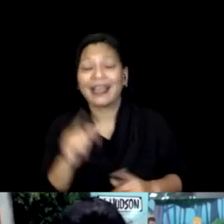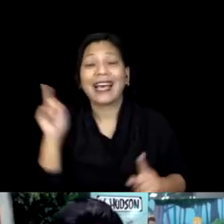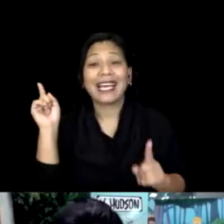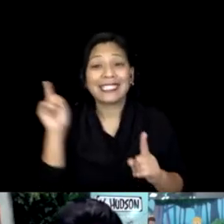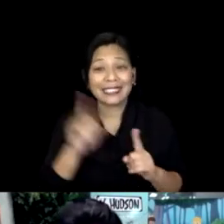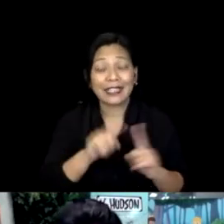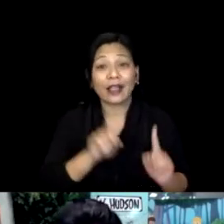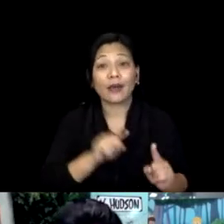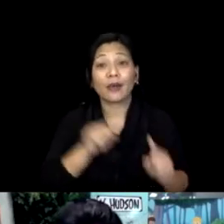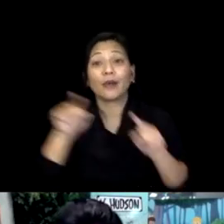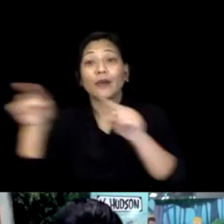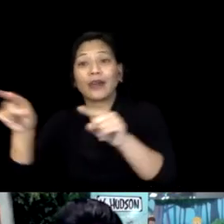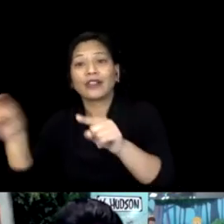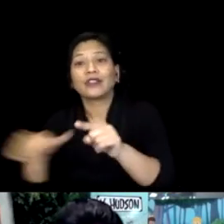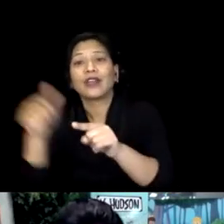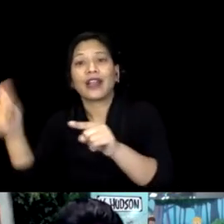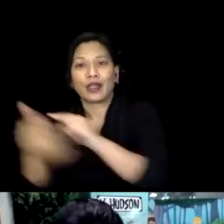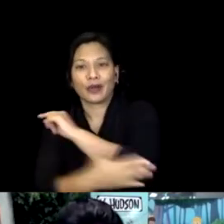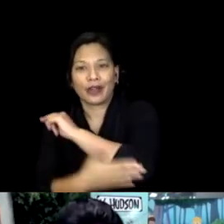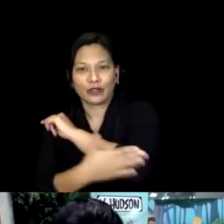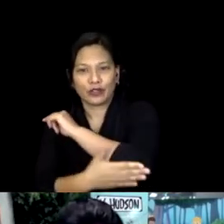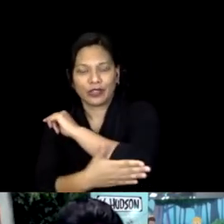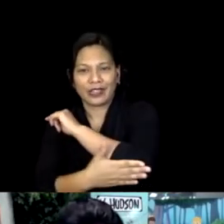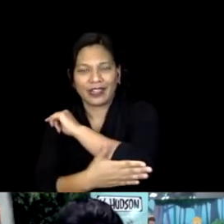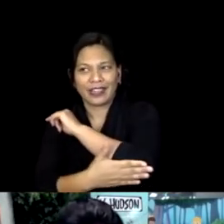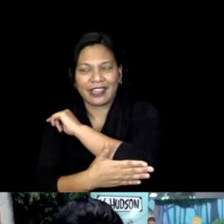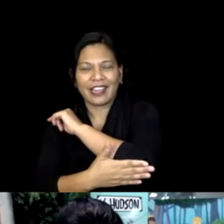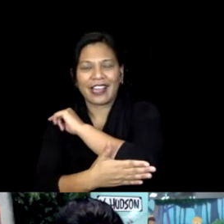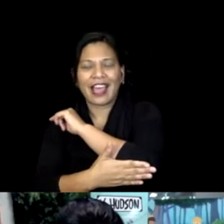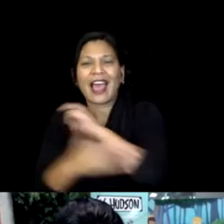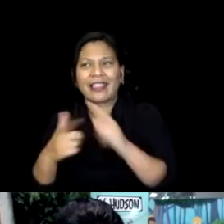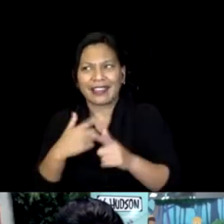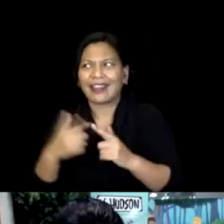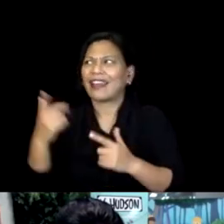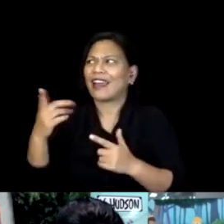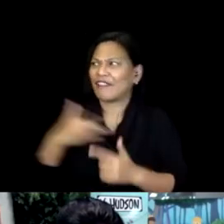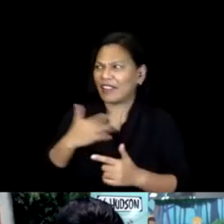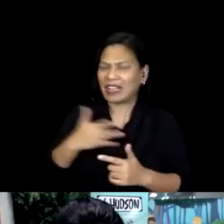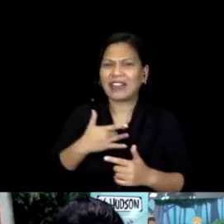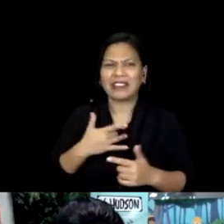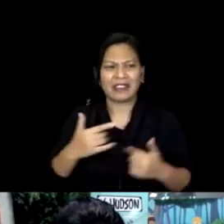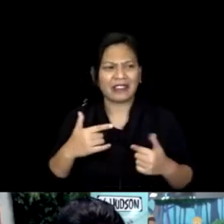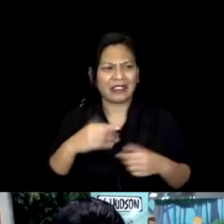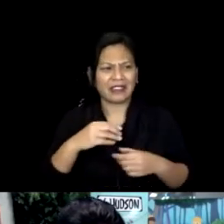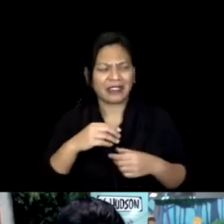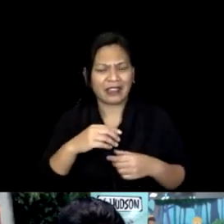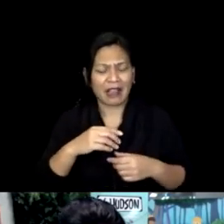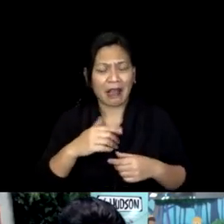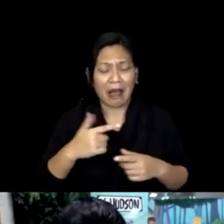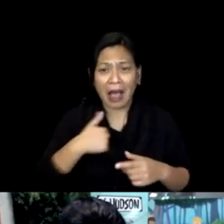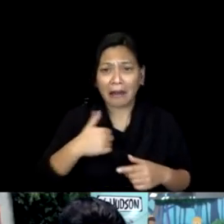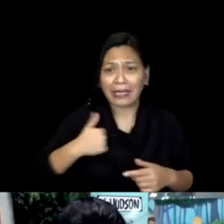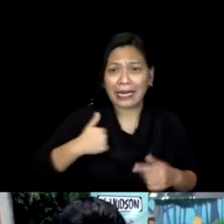and I was an immigrant in another country. And then I went, oh my God, I am not only Canadian,